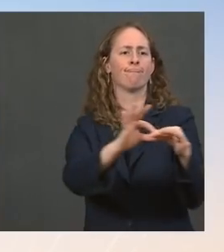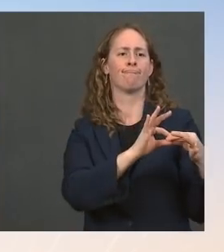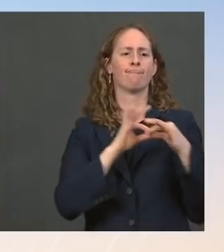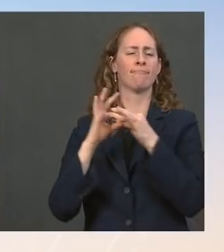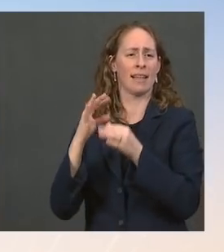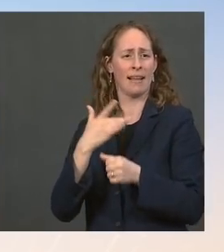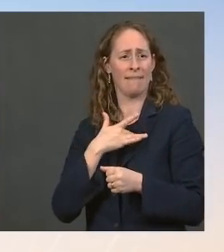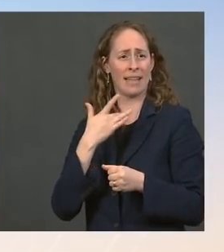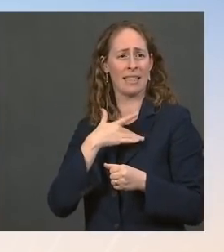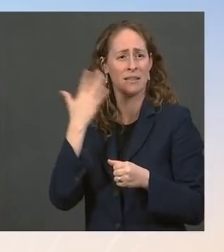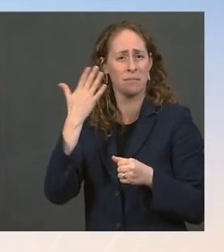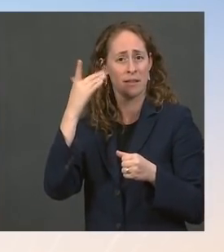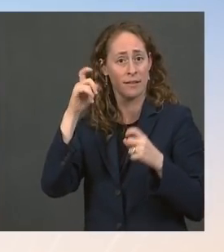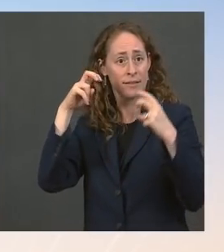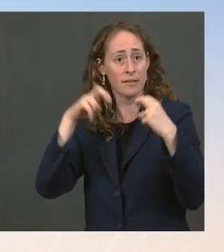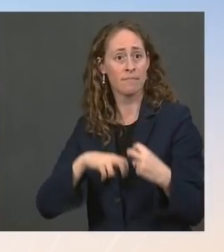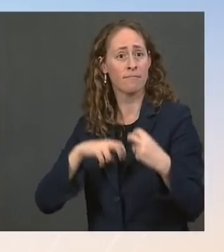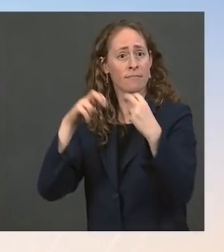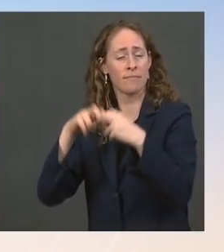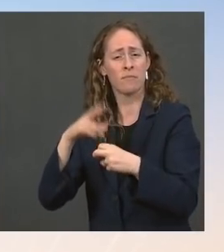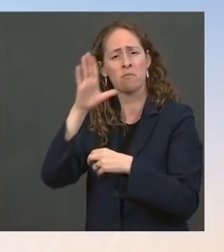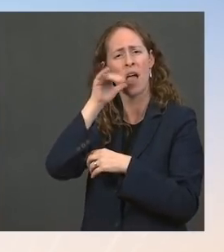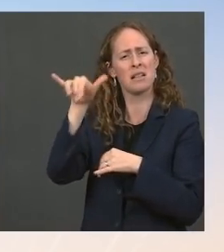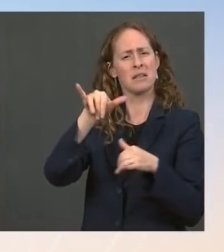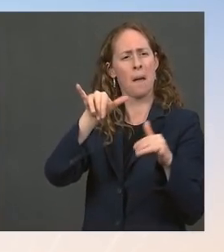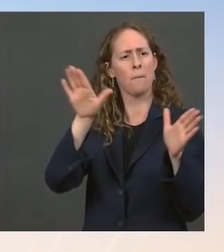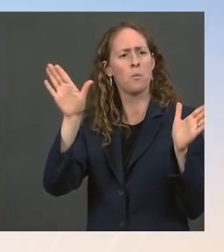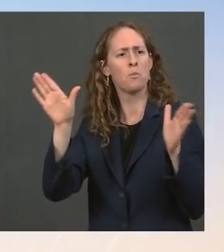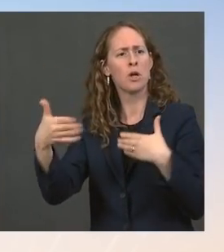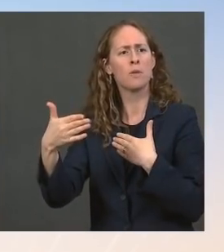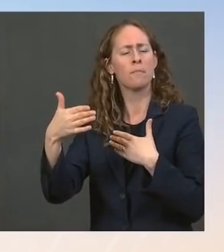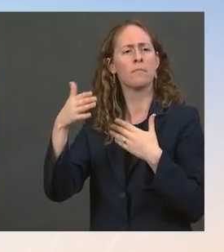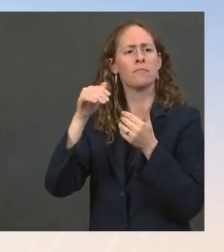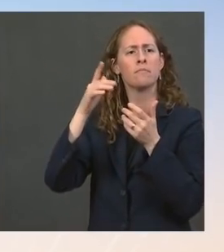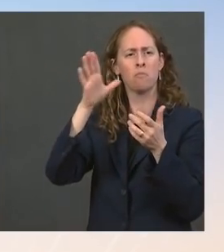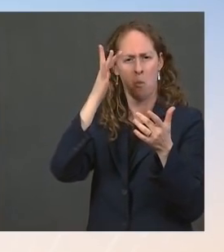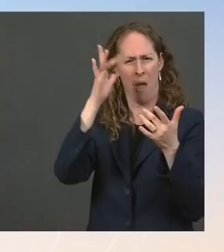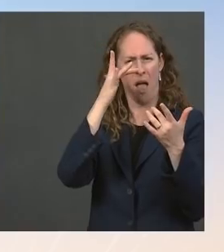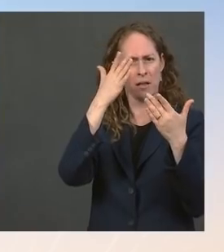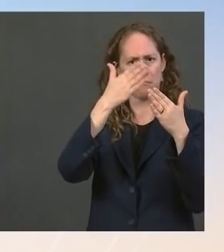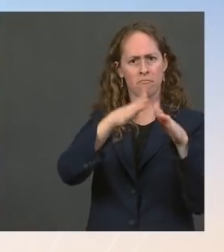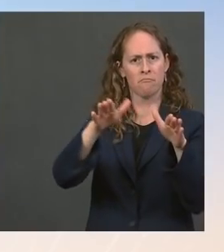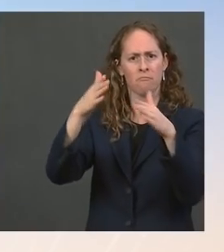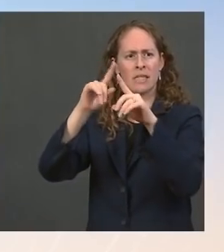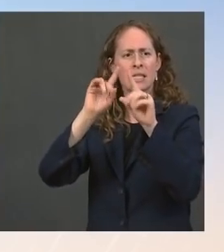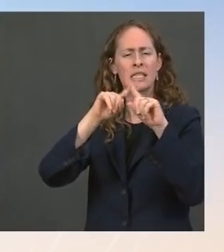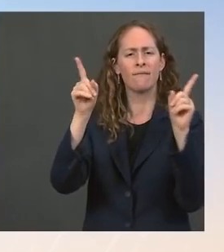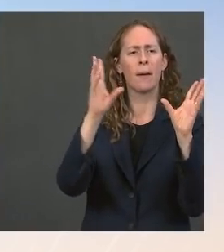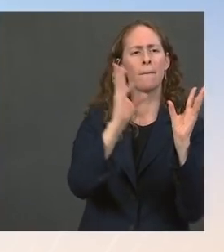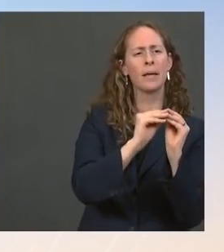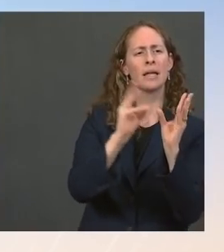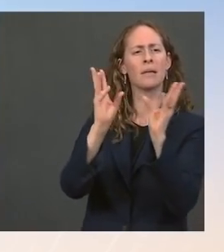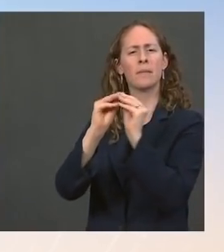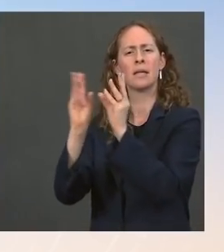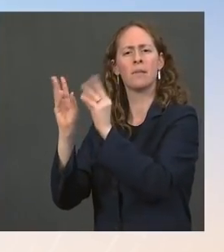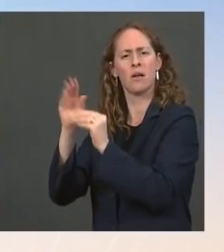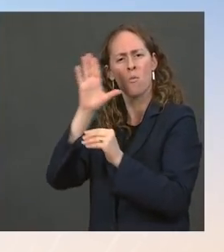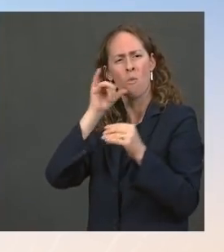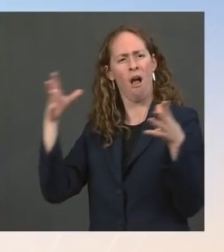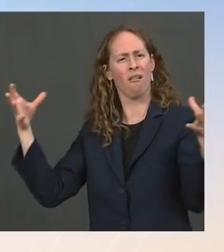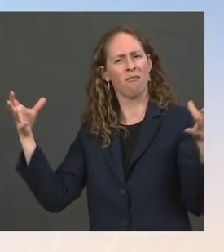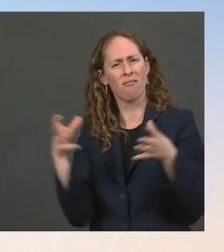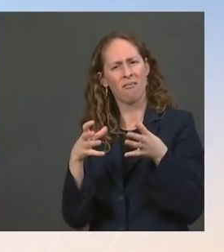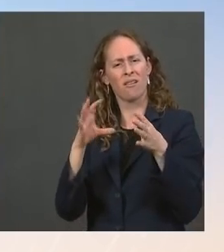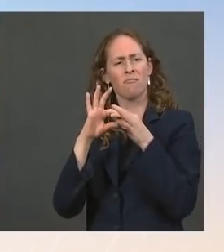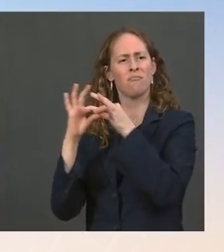with the moderates and the progressives? Yesterday the meetings were separate. You explained why. But does he think he needs to have all of those stakeholders